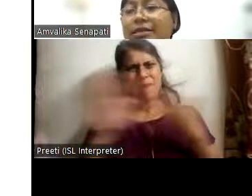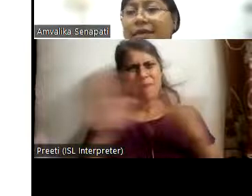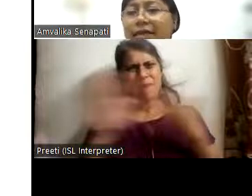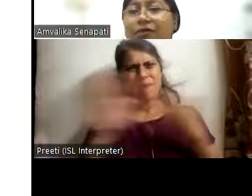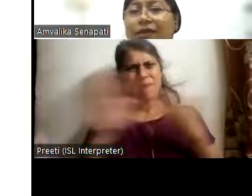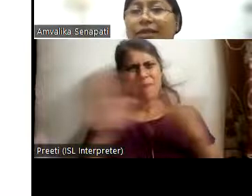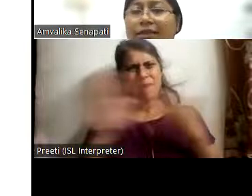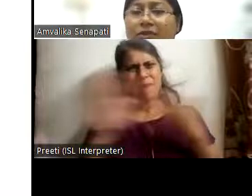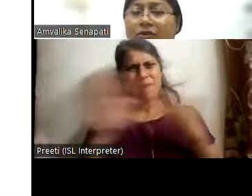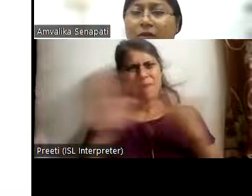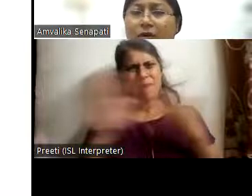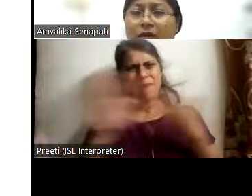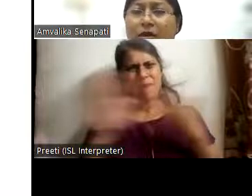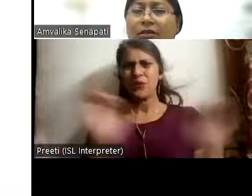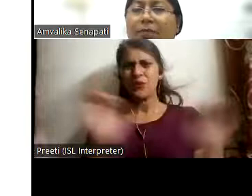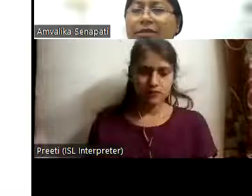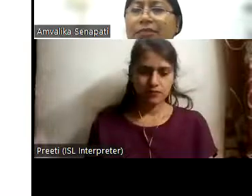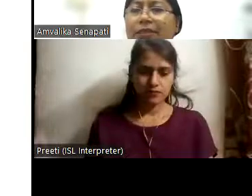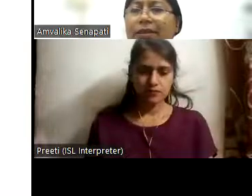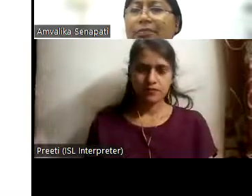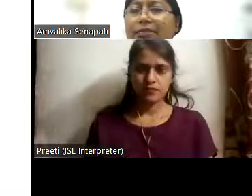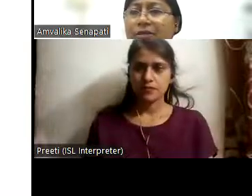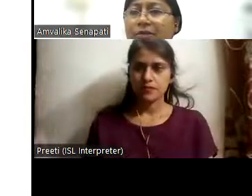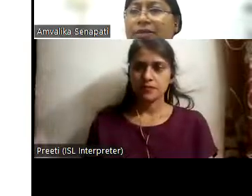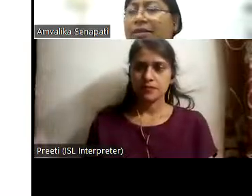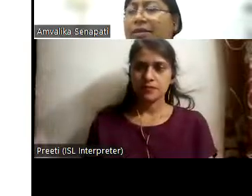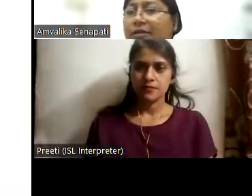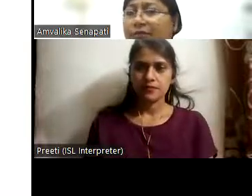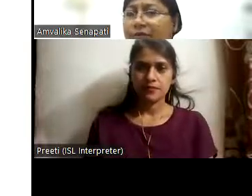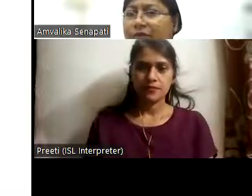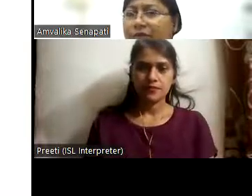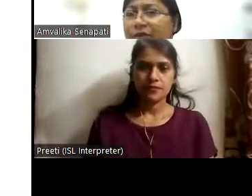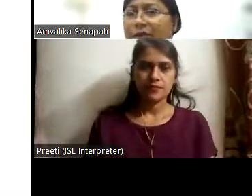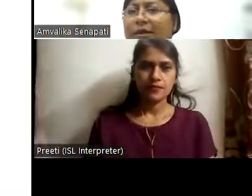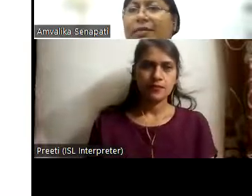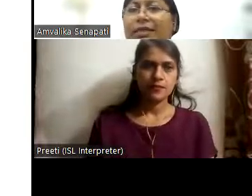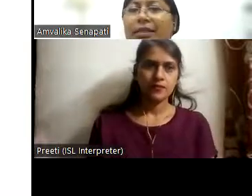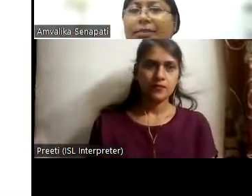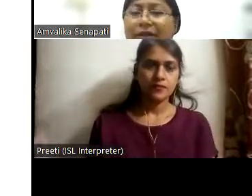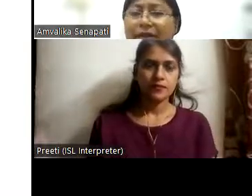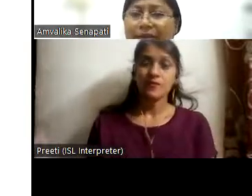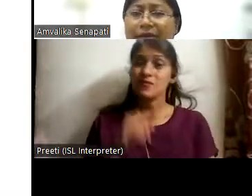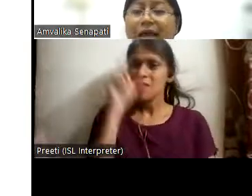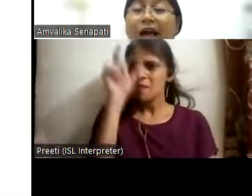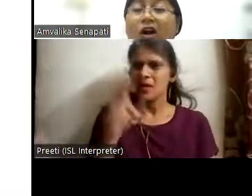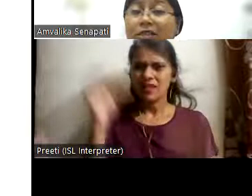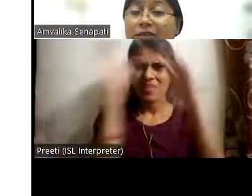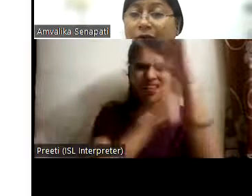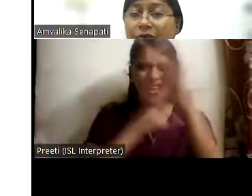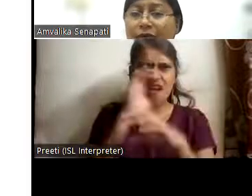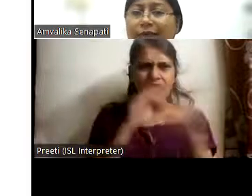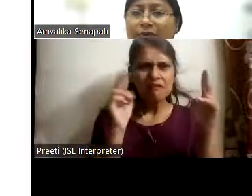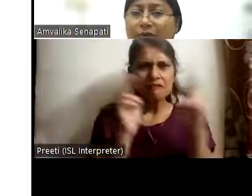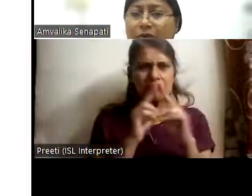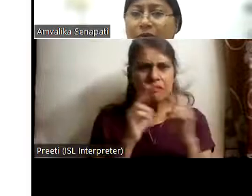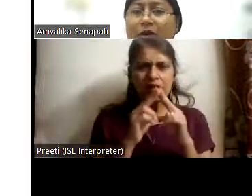no indication where he needs to go, the person will become disoriented and confused. He'll become a little apprehensive. How much more